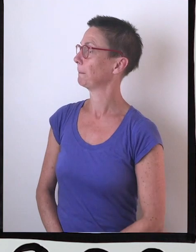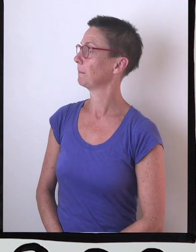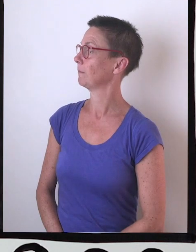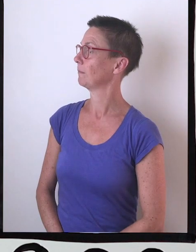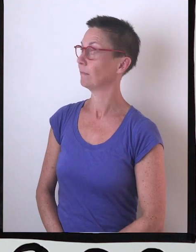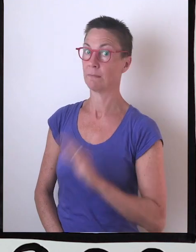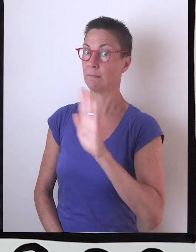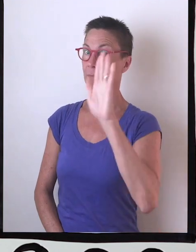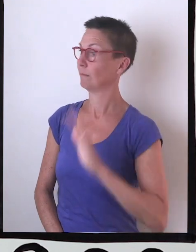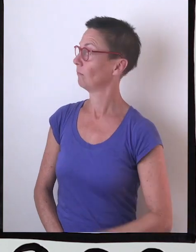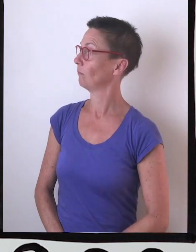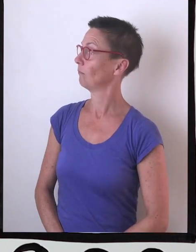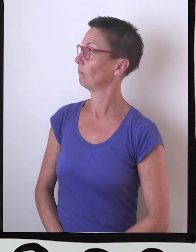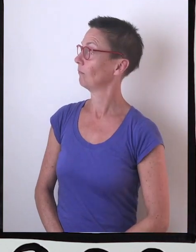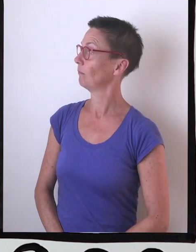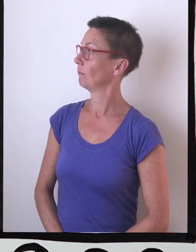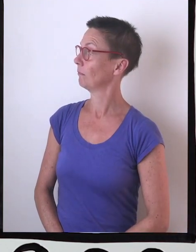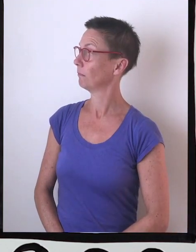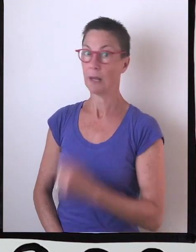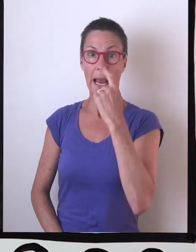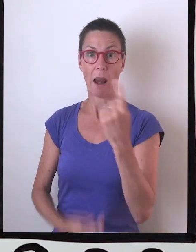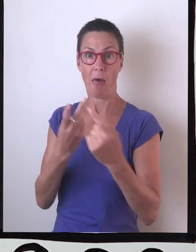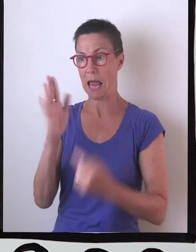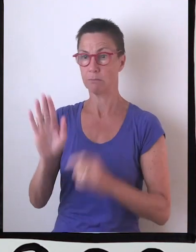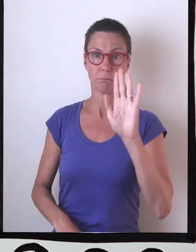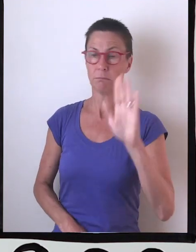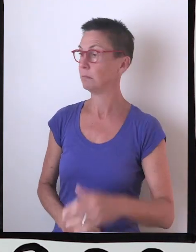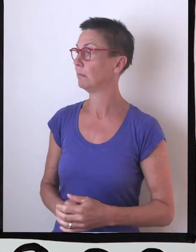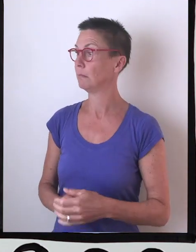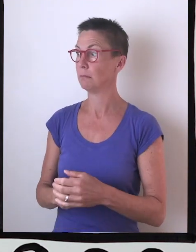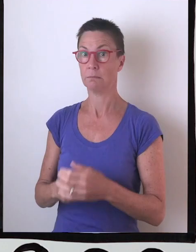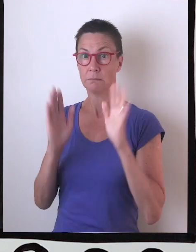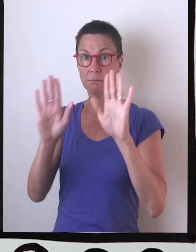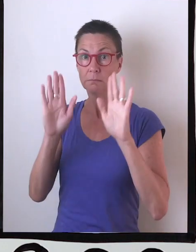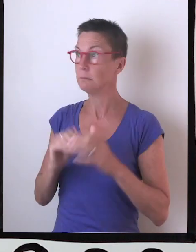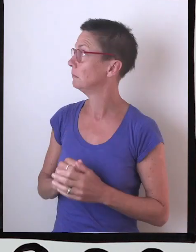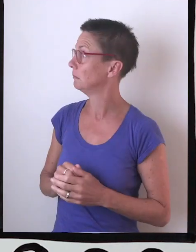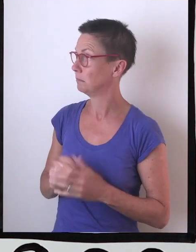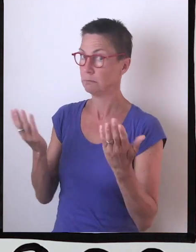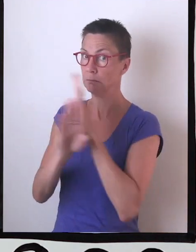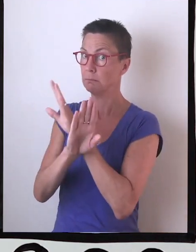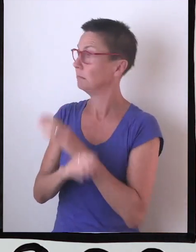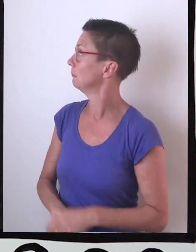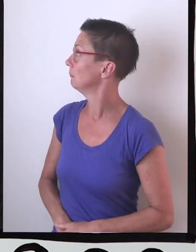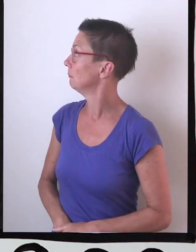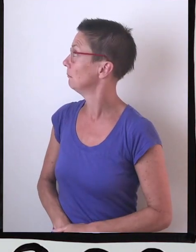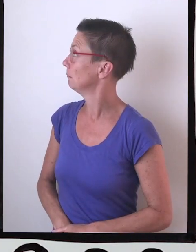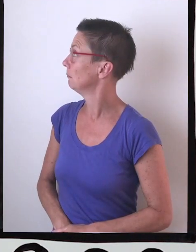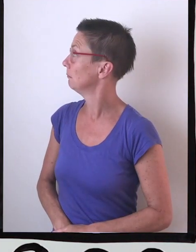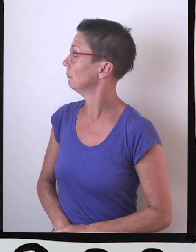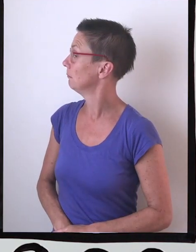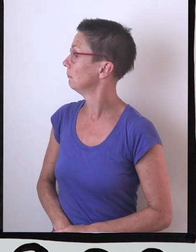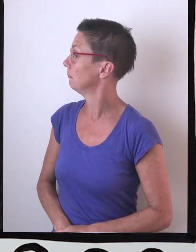handshake, high five, we could try high five with the other hand, high ten, we could cross